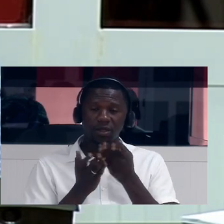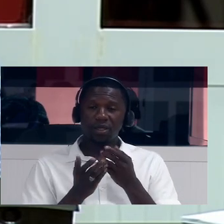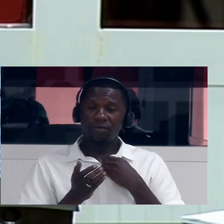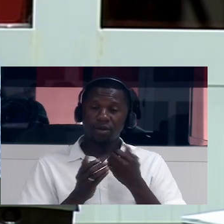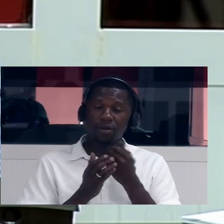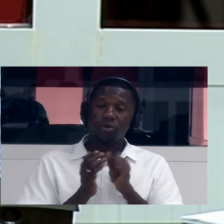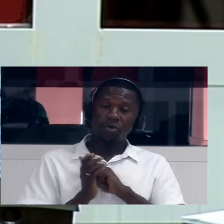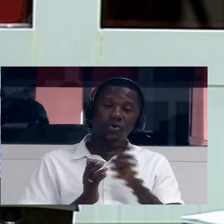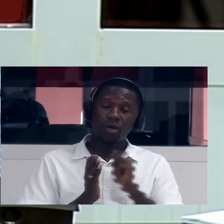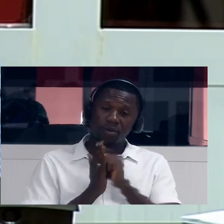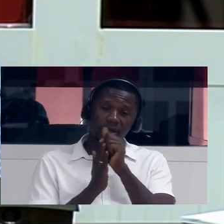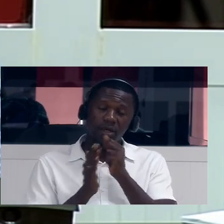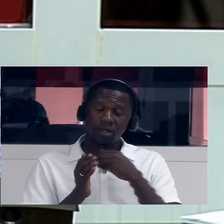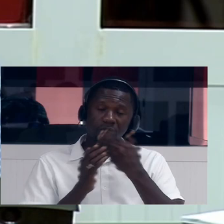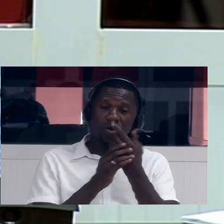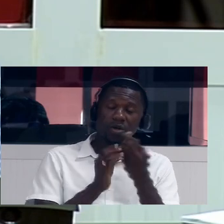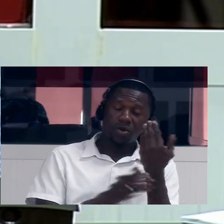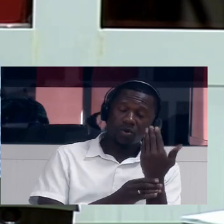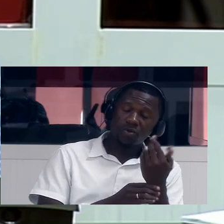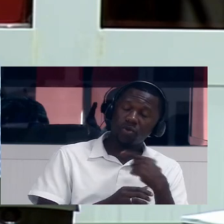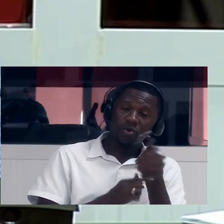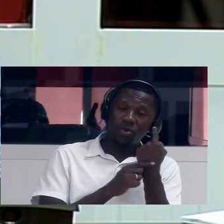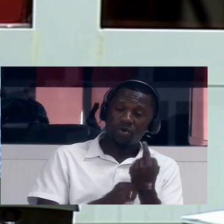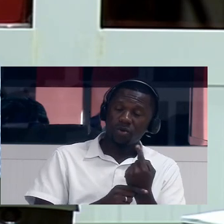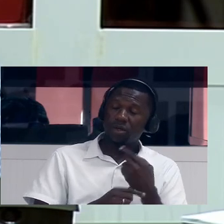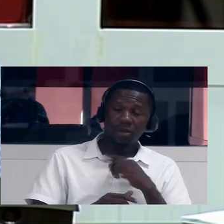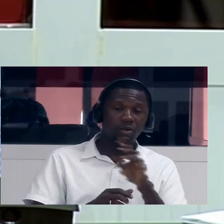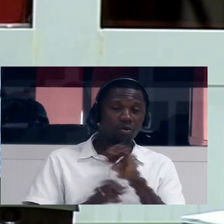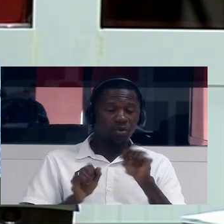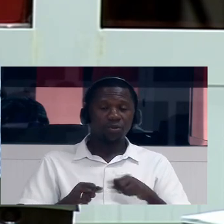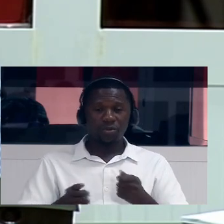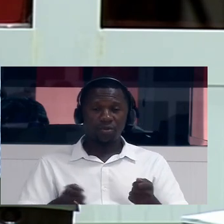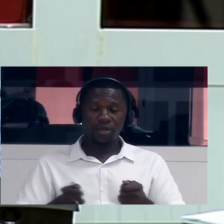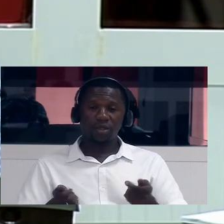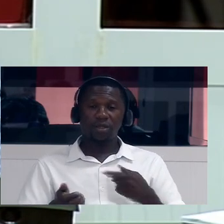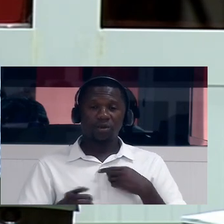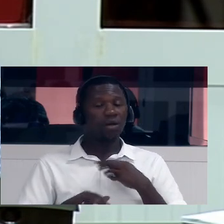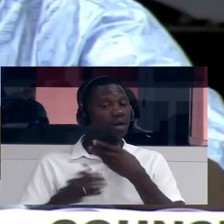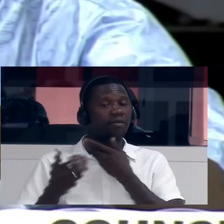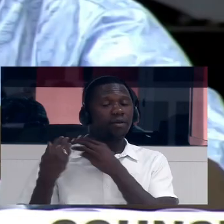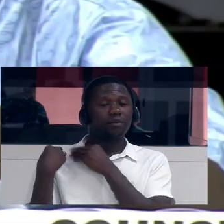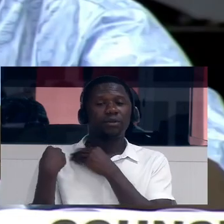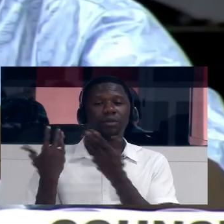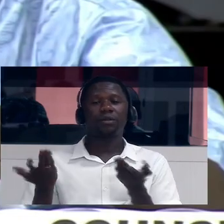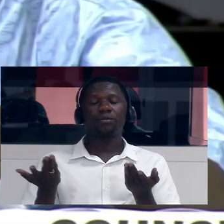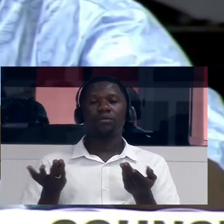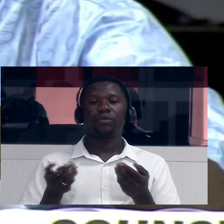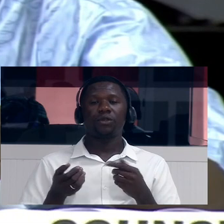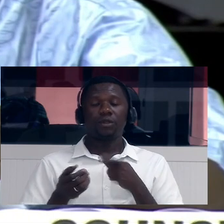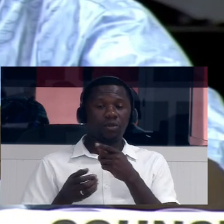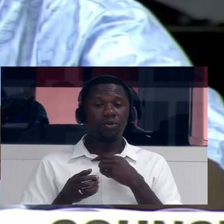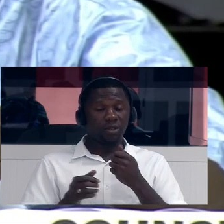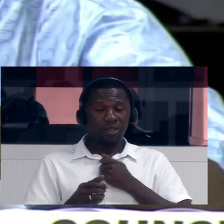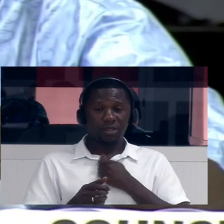gets out of hand, they may not be able to manage it, and then they will bear the responsibility. Do you threaten them? I don't call that a